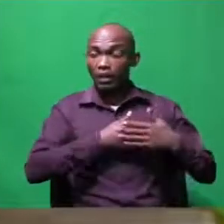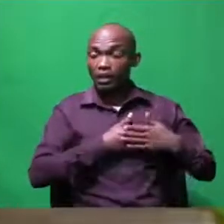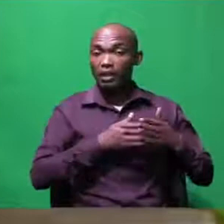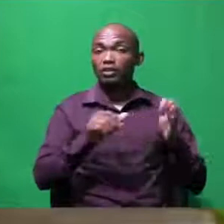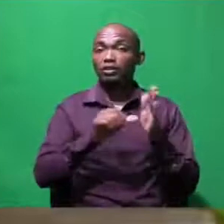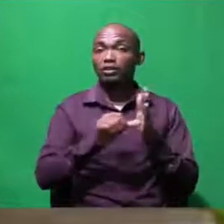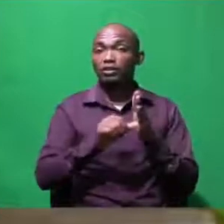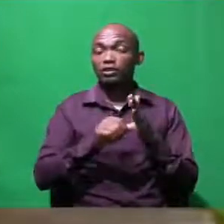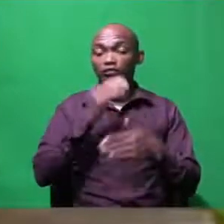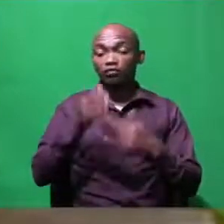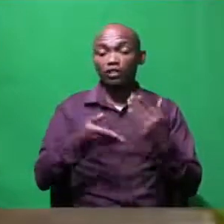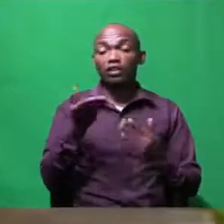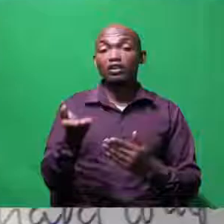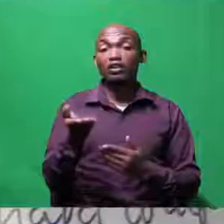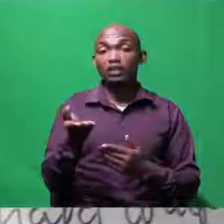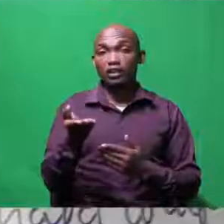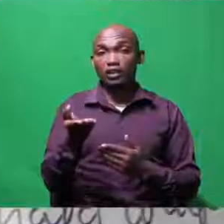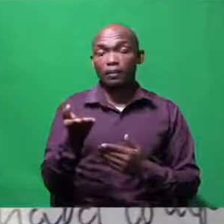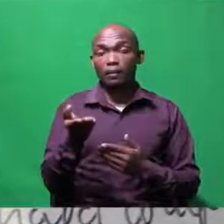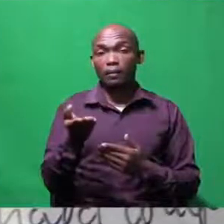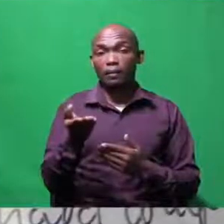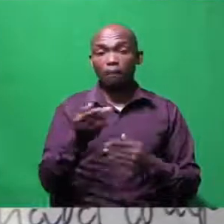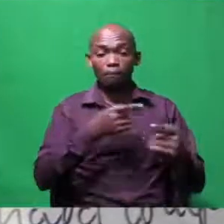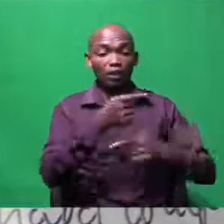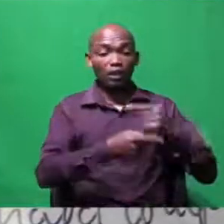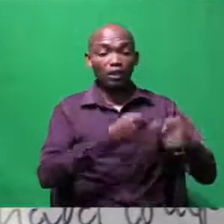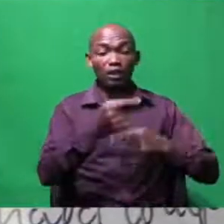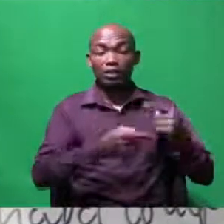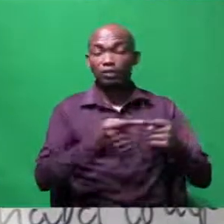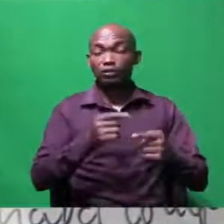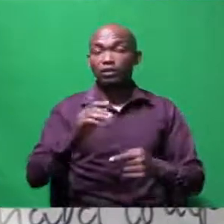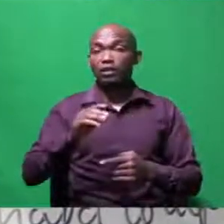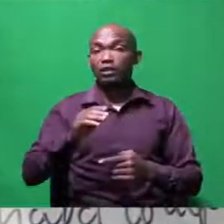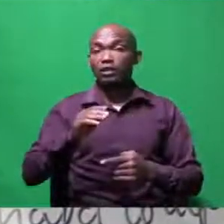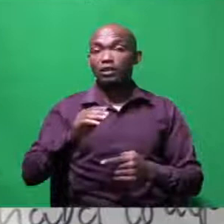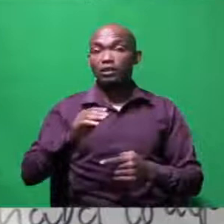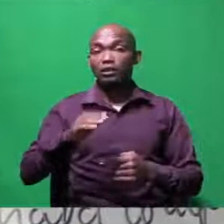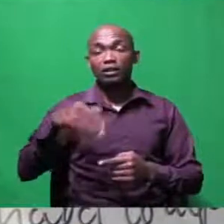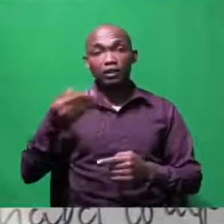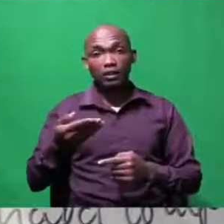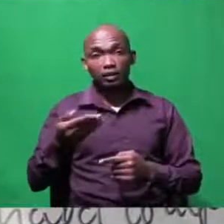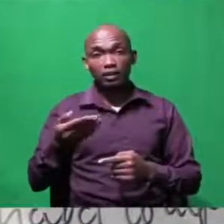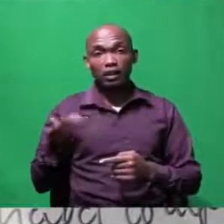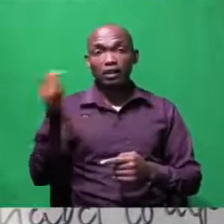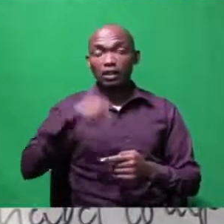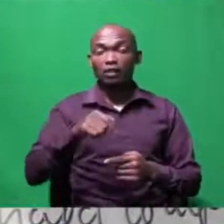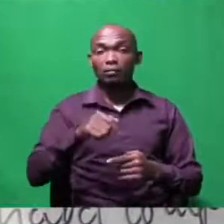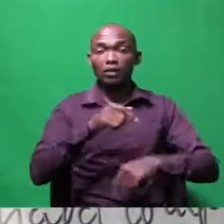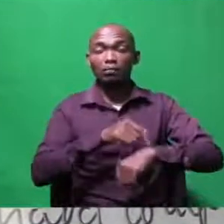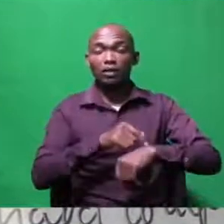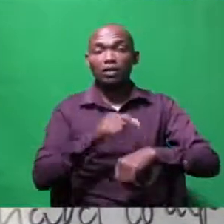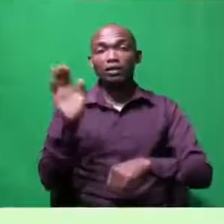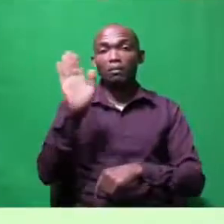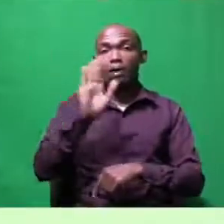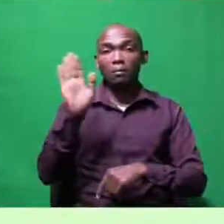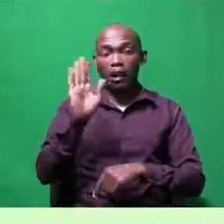we are end up of our lesson. We can continue in next coming period. Bye-bye.